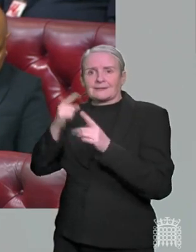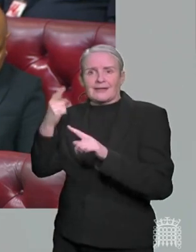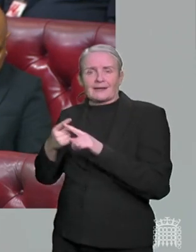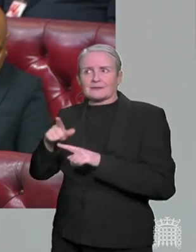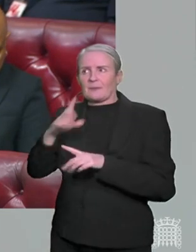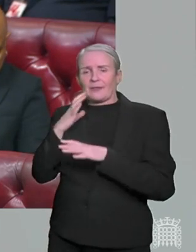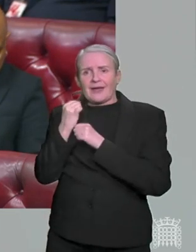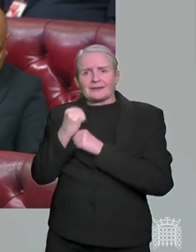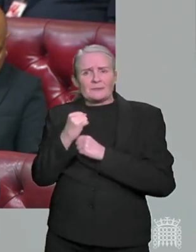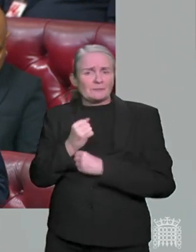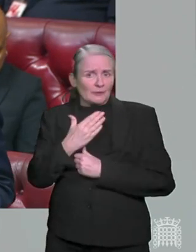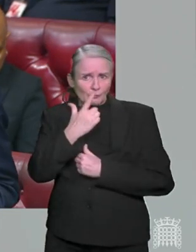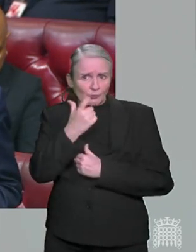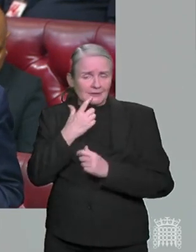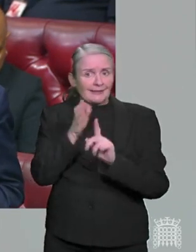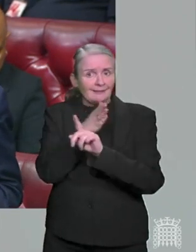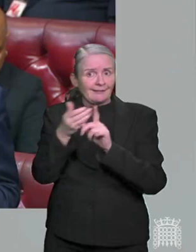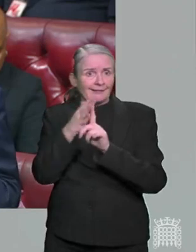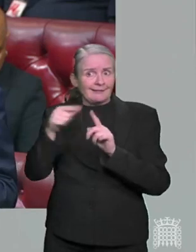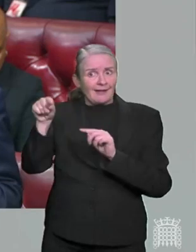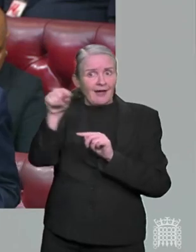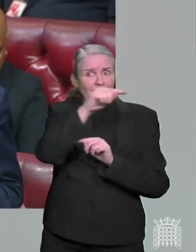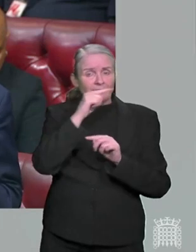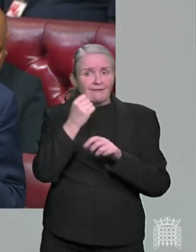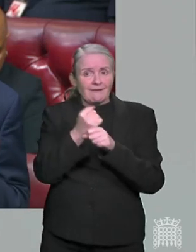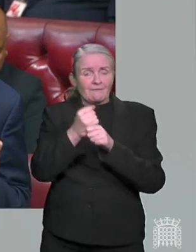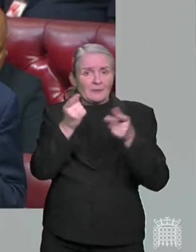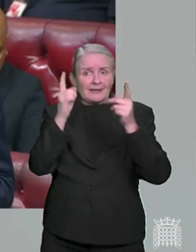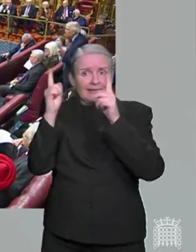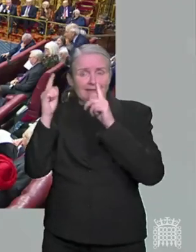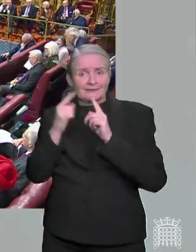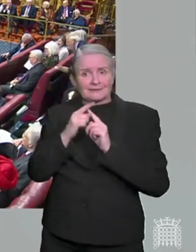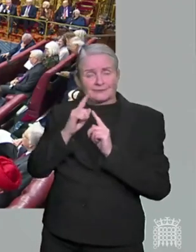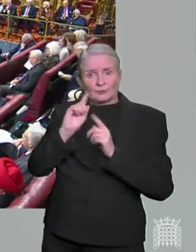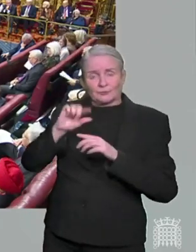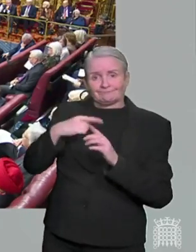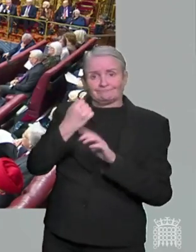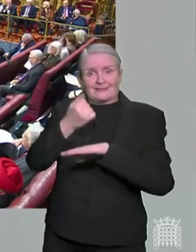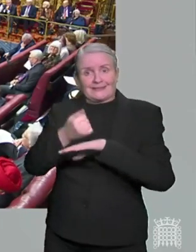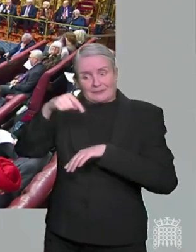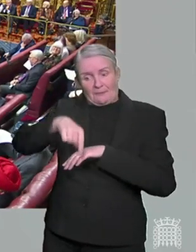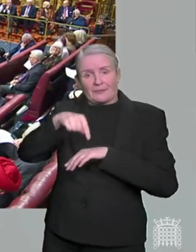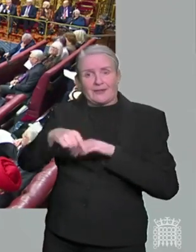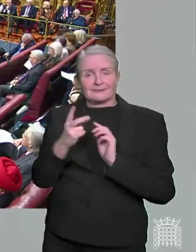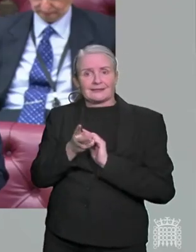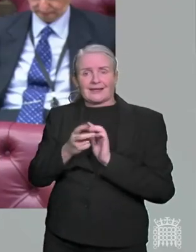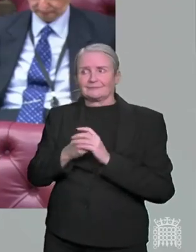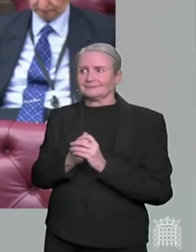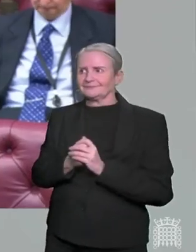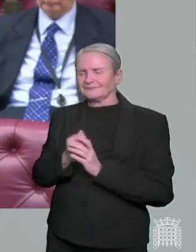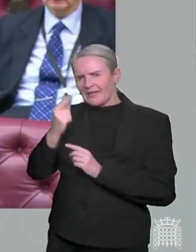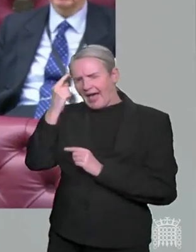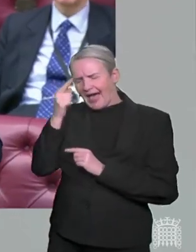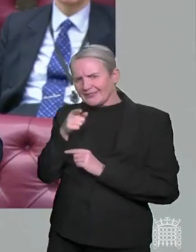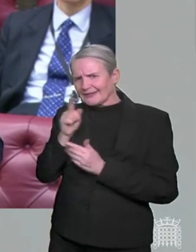the current leaders of the government and try to revive that commitment? I will. I think the noble lord refers to